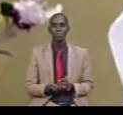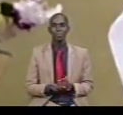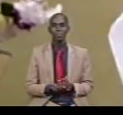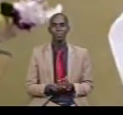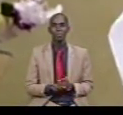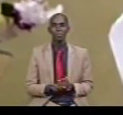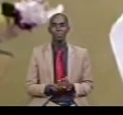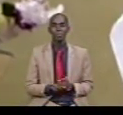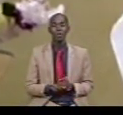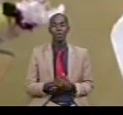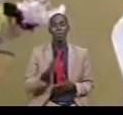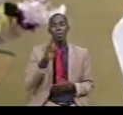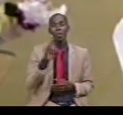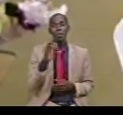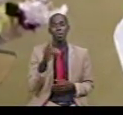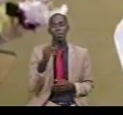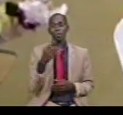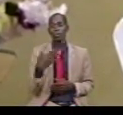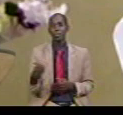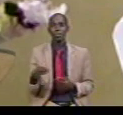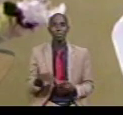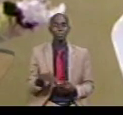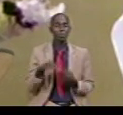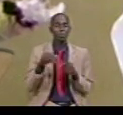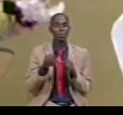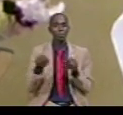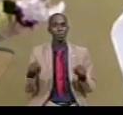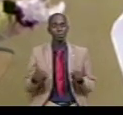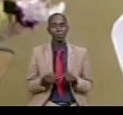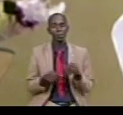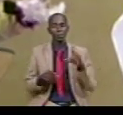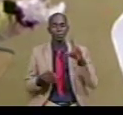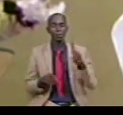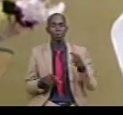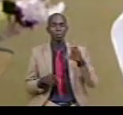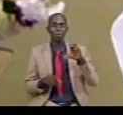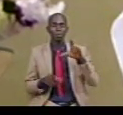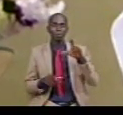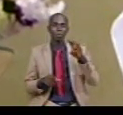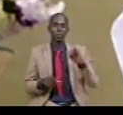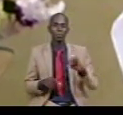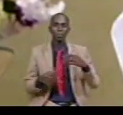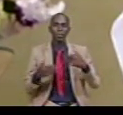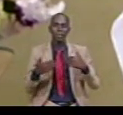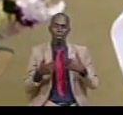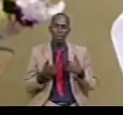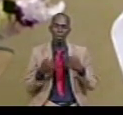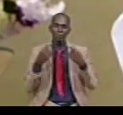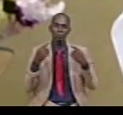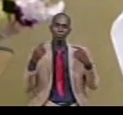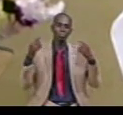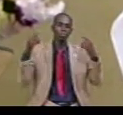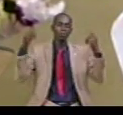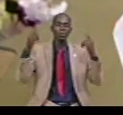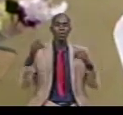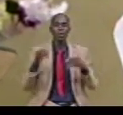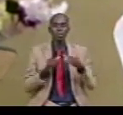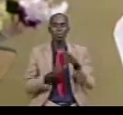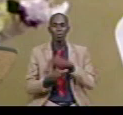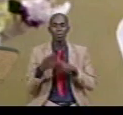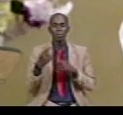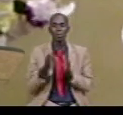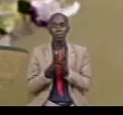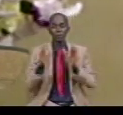One of the several areas the Deeper Christian Life Ministry has excelled under the General